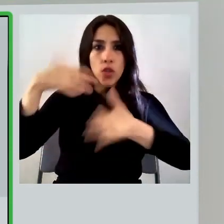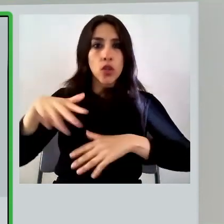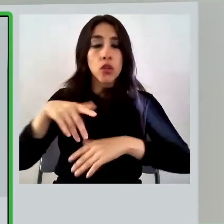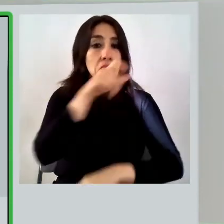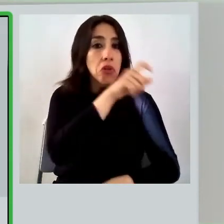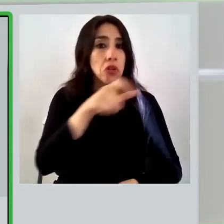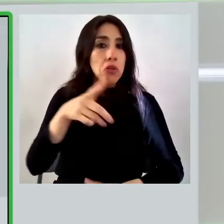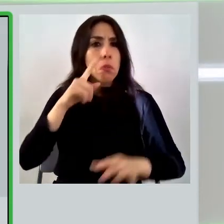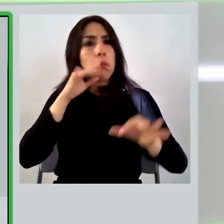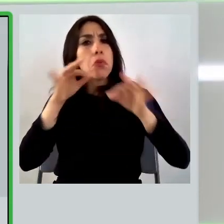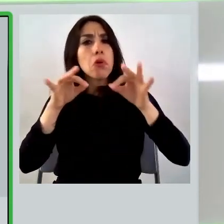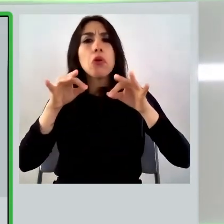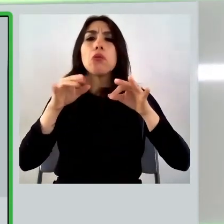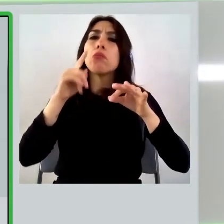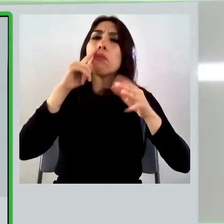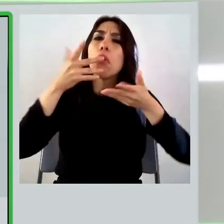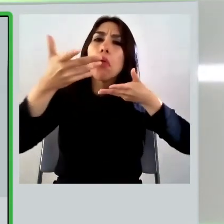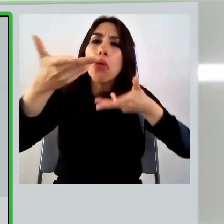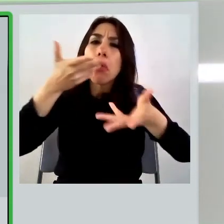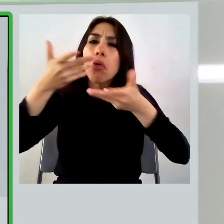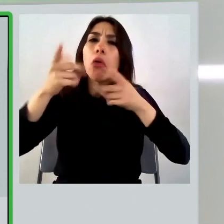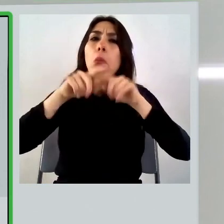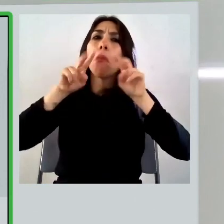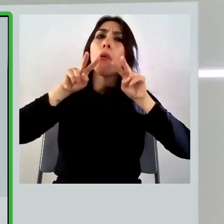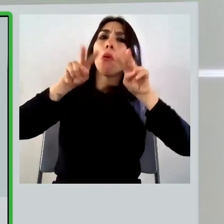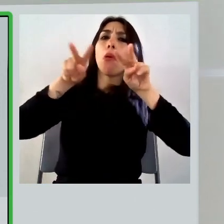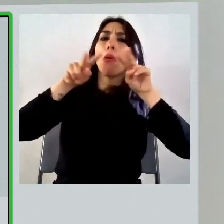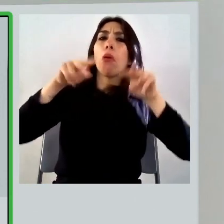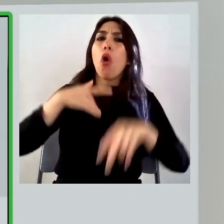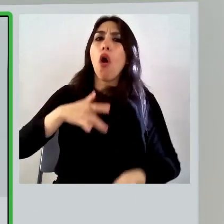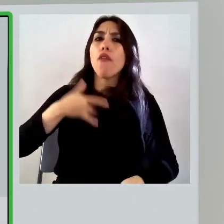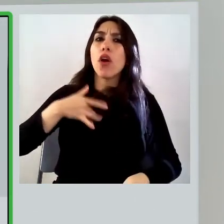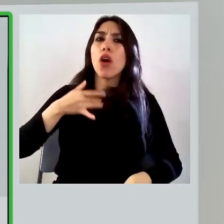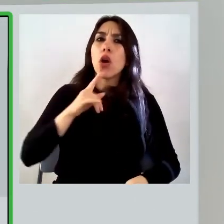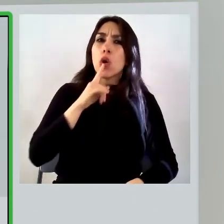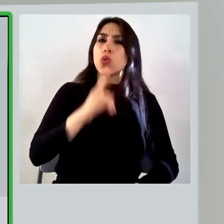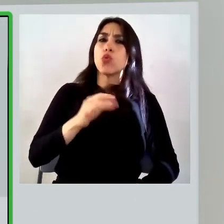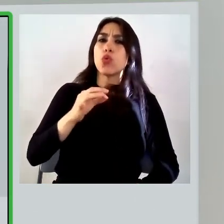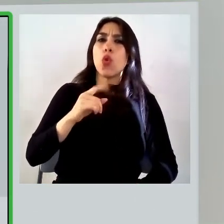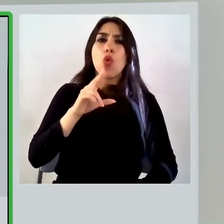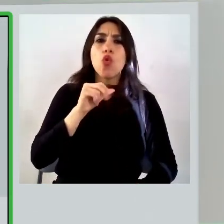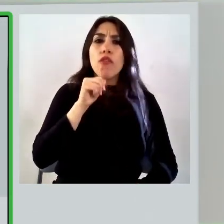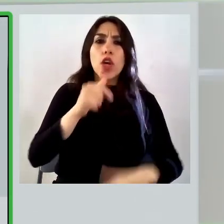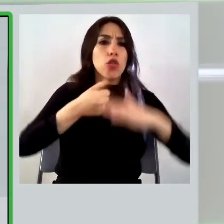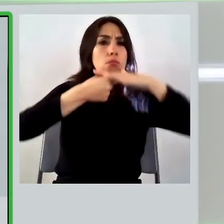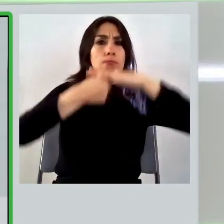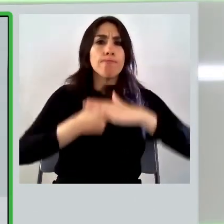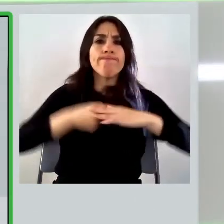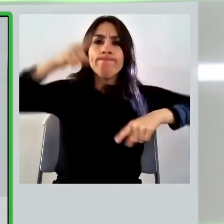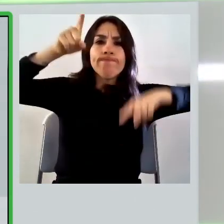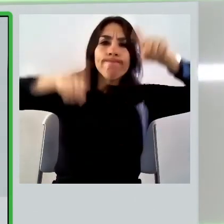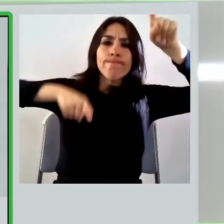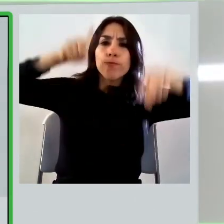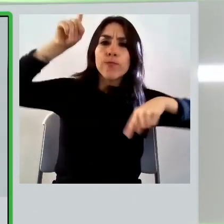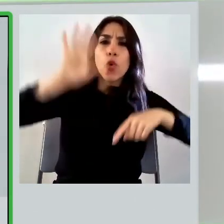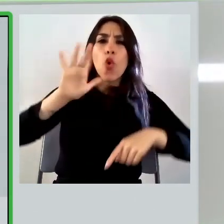the resources as needed. There's a lot of stress and anxiety involved when one is keeping a disability